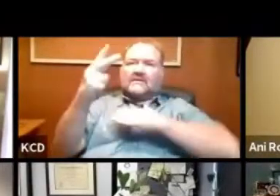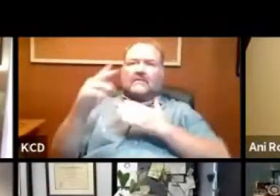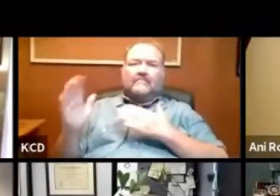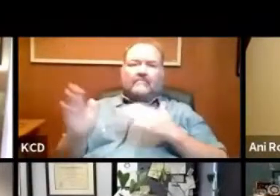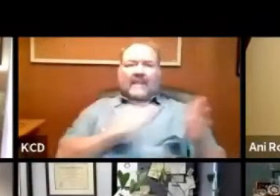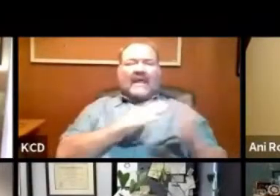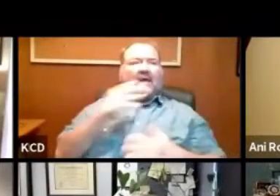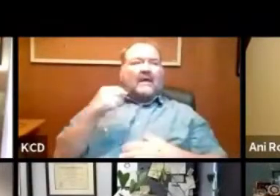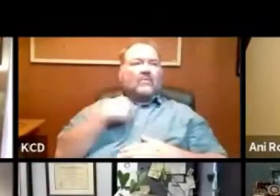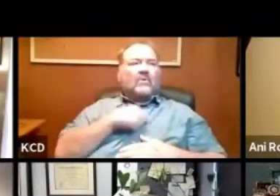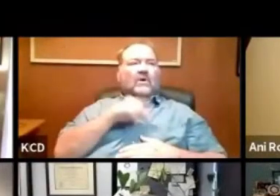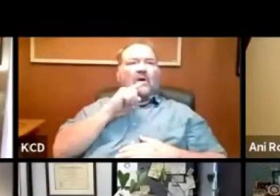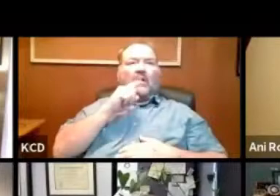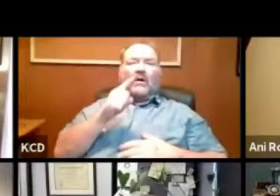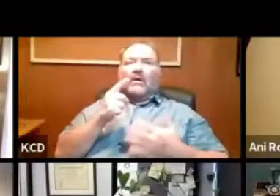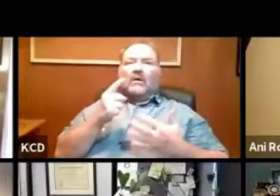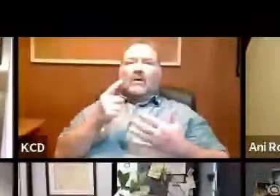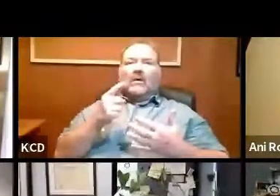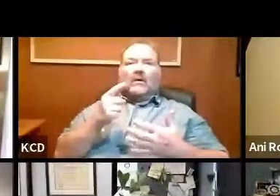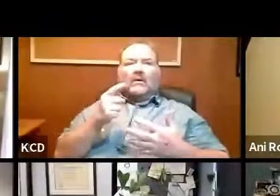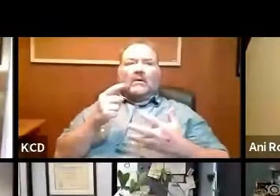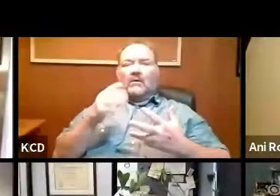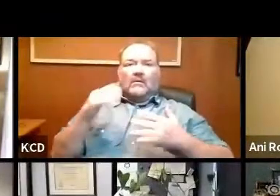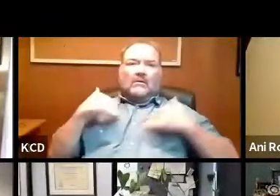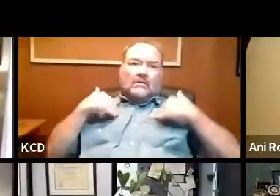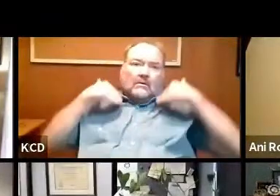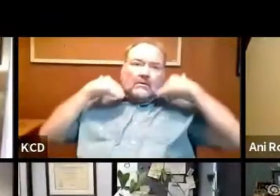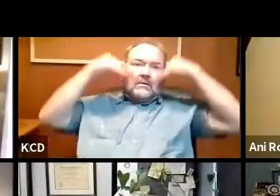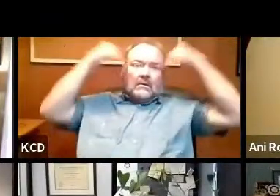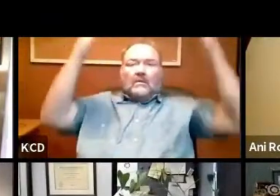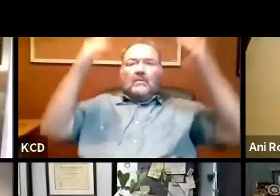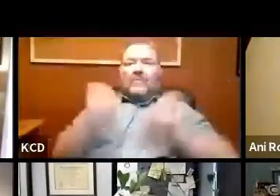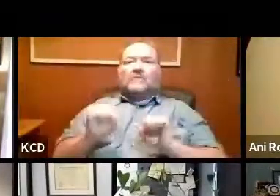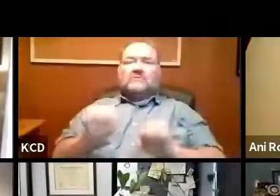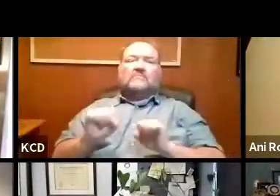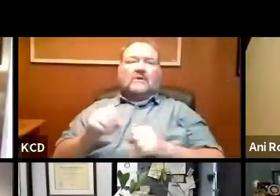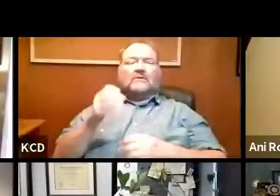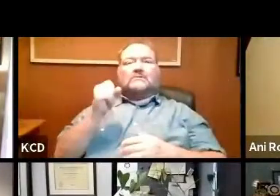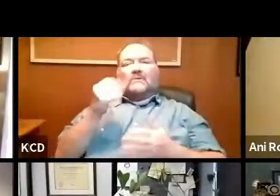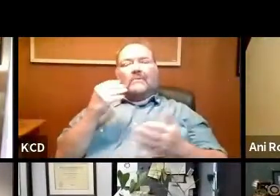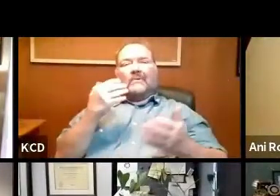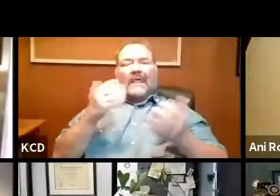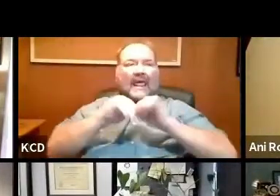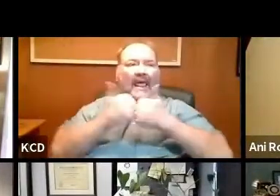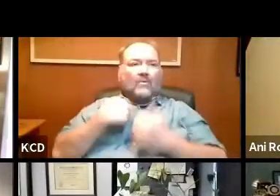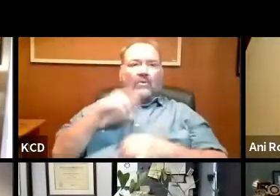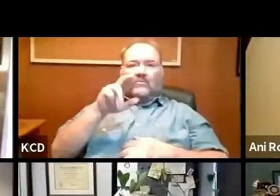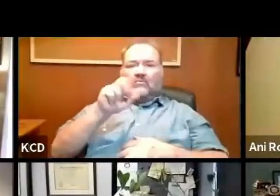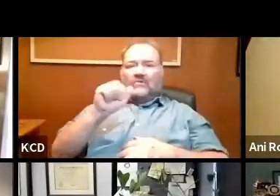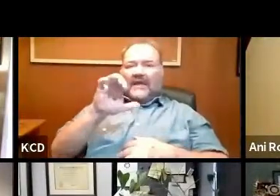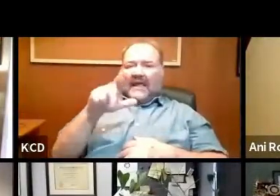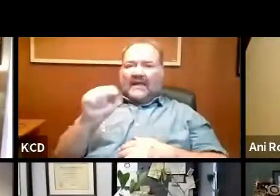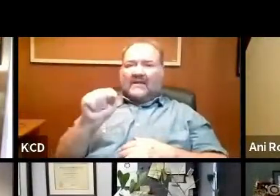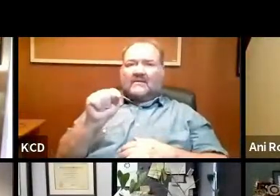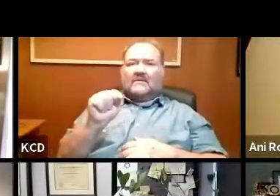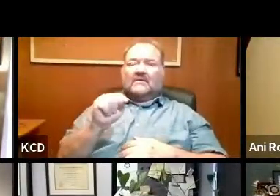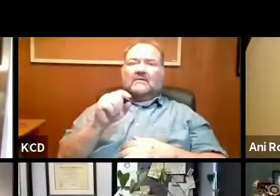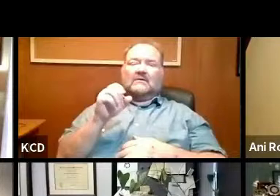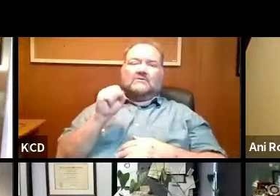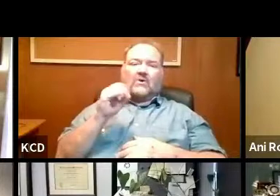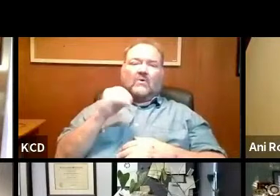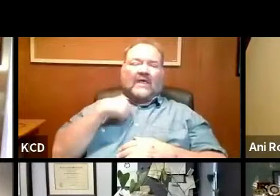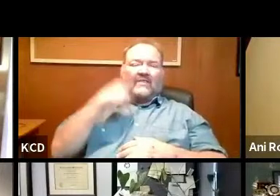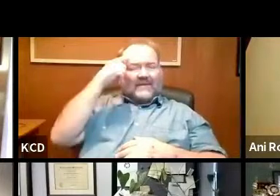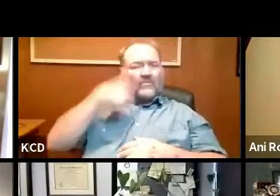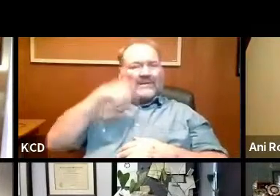and we're on our way to being underwater, so therefore we would react. And so I think that we